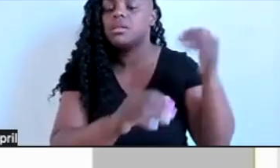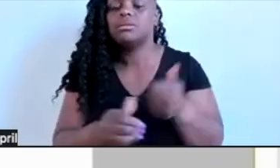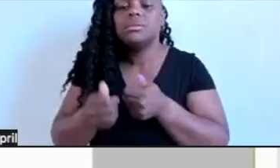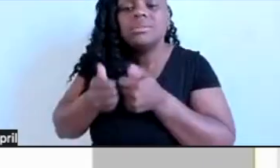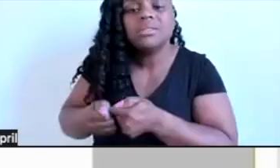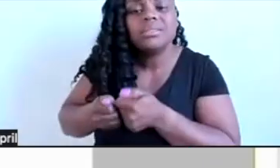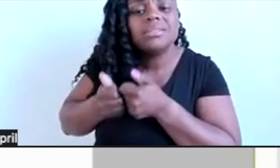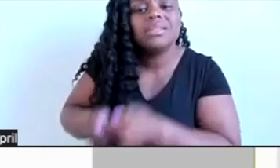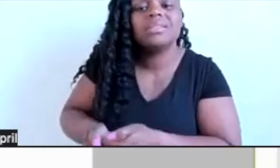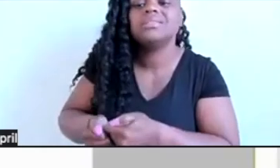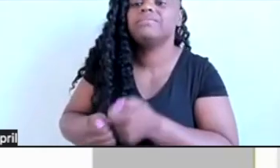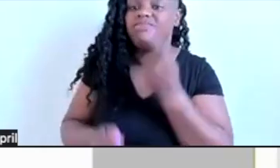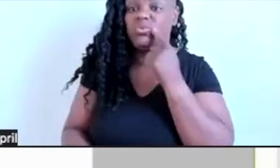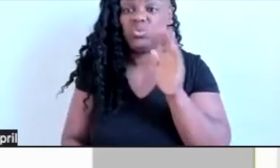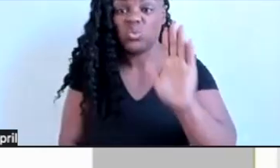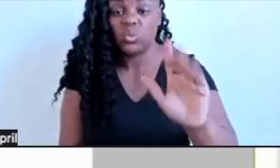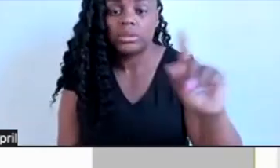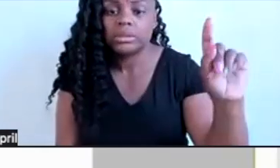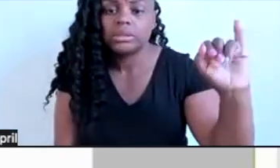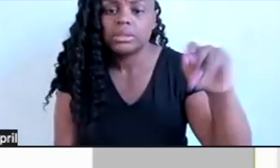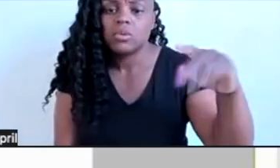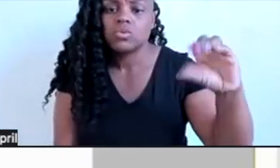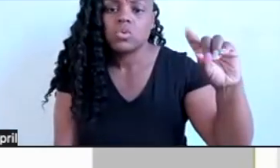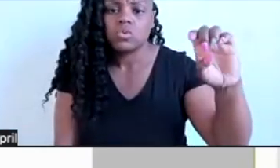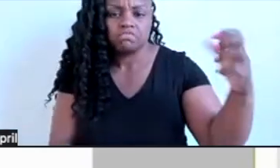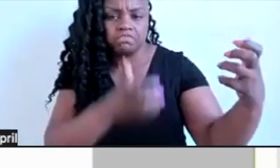888-777. If you log into